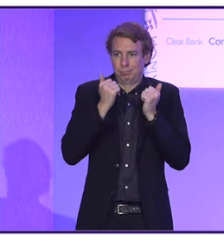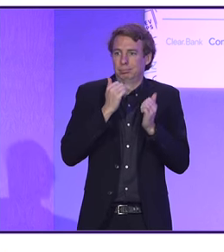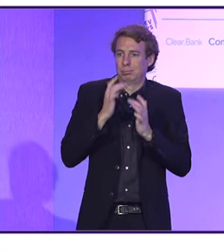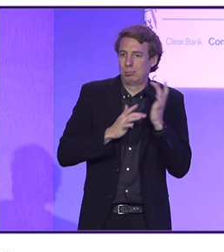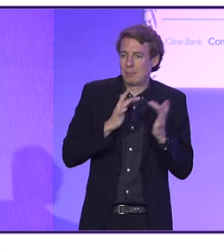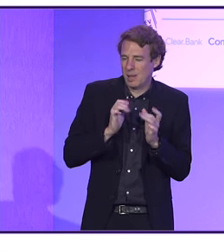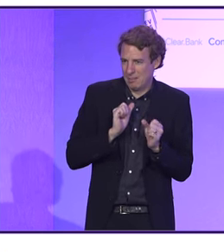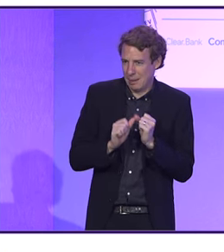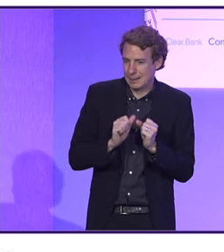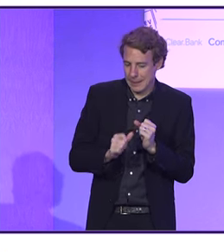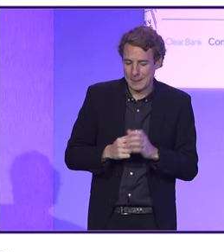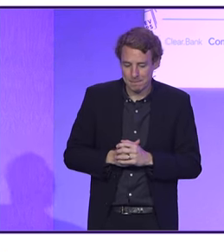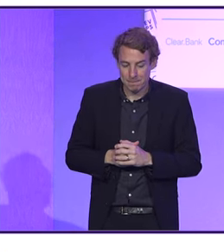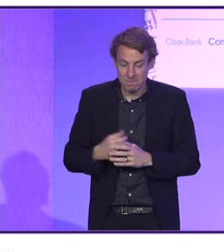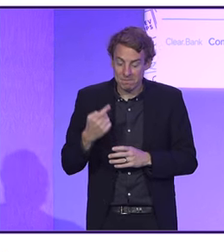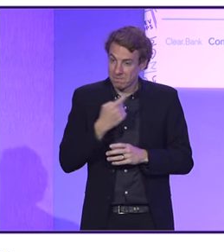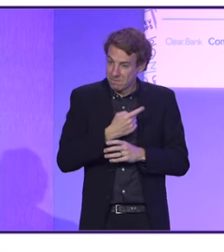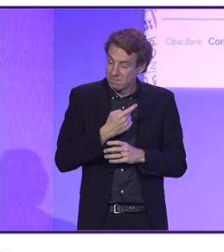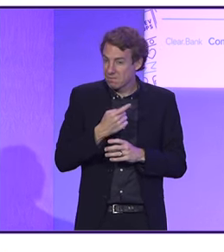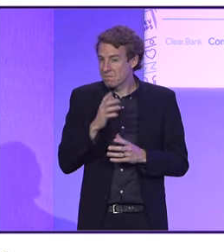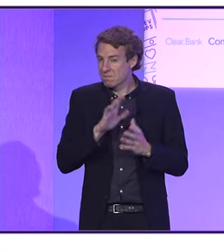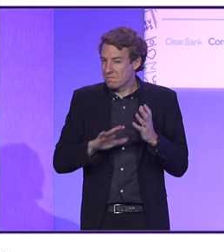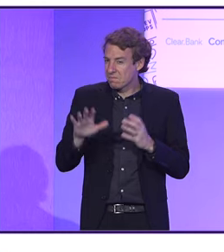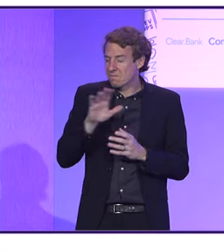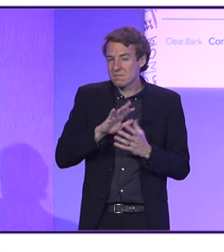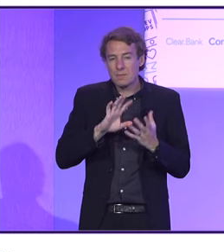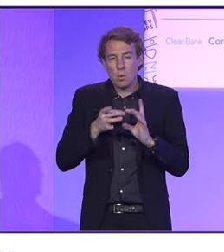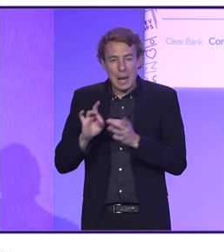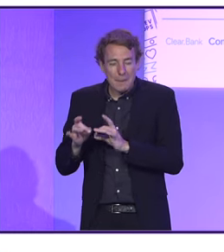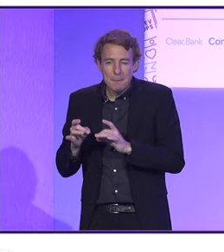prototypes. It was around the time of the Olympics, so there was a lot of sport.